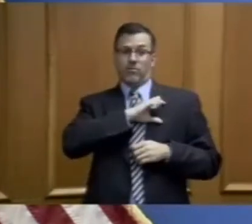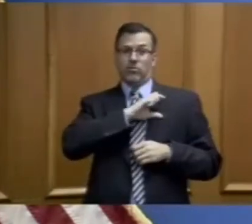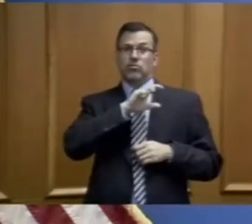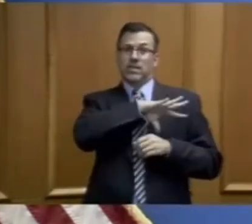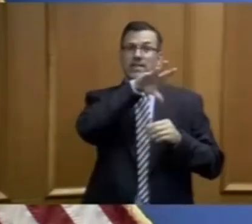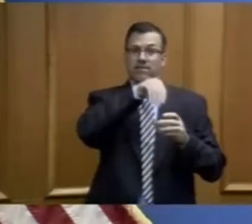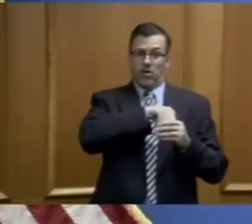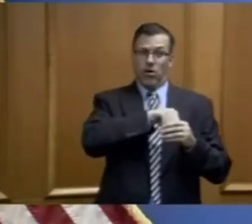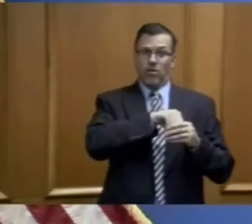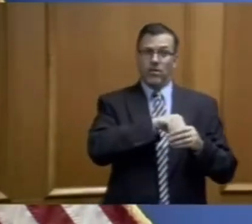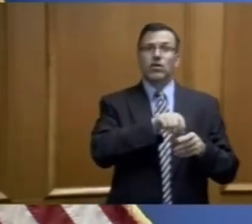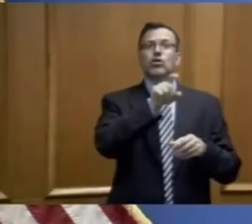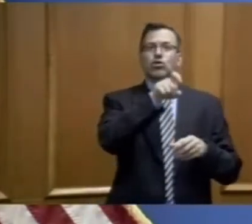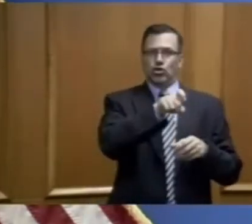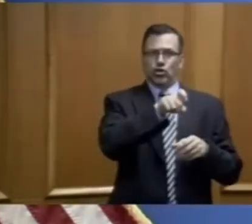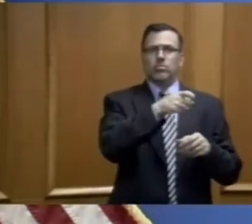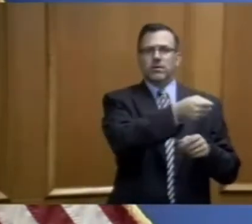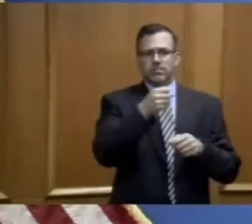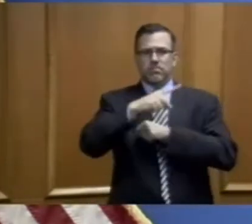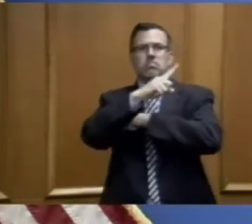to justice for the loss of that life.